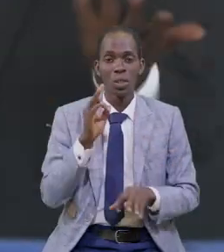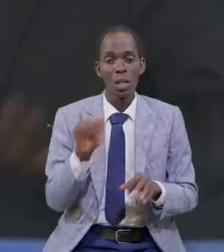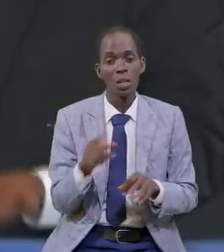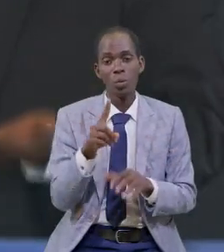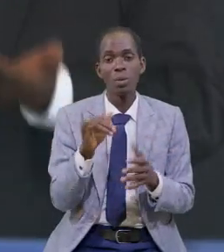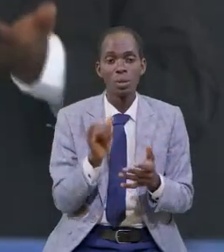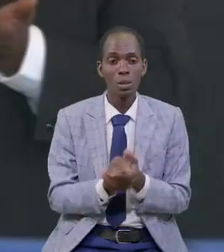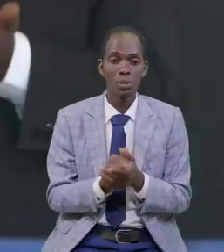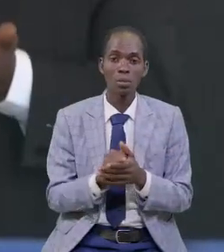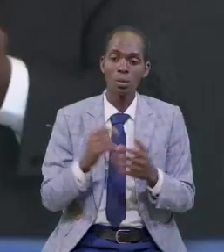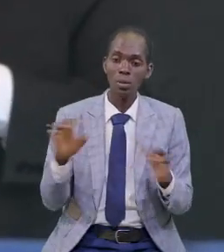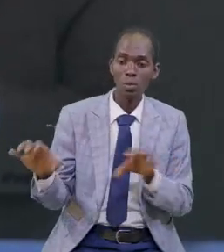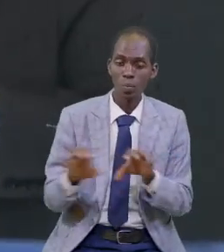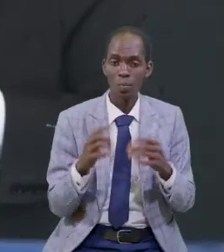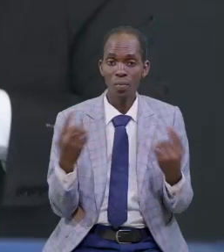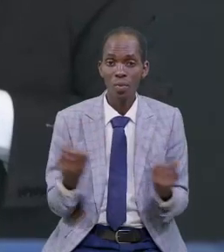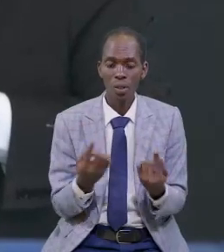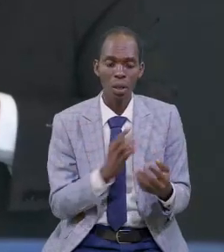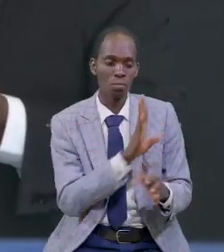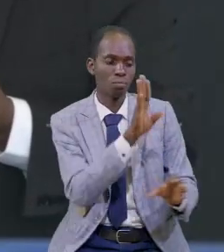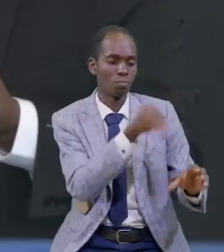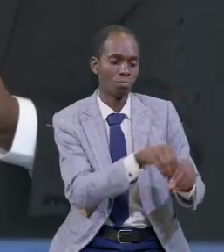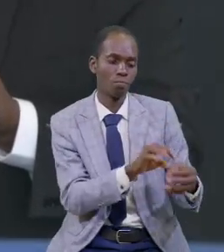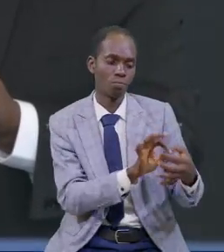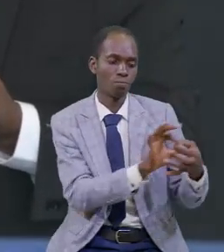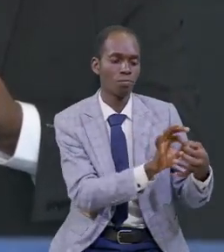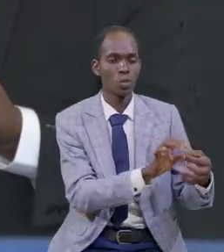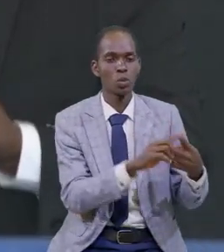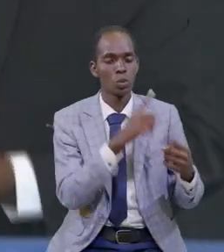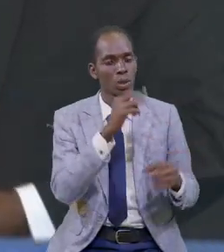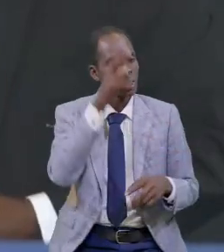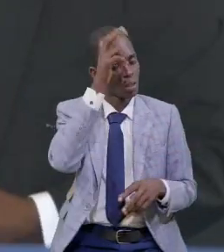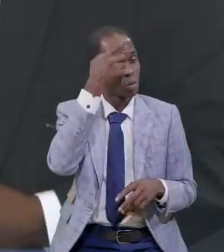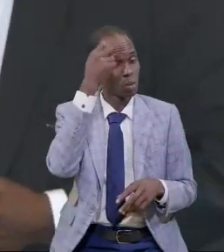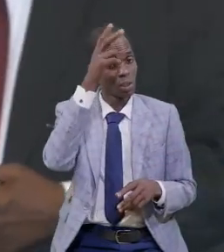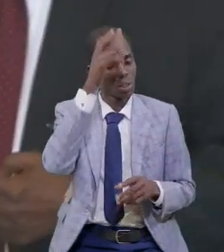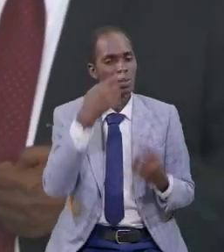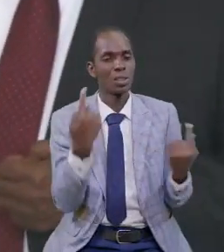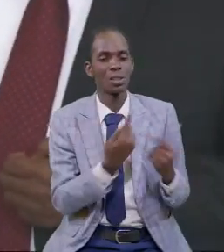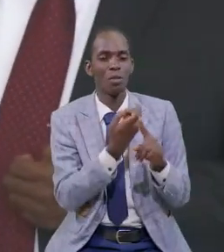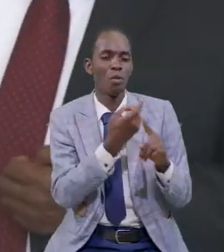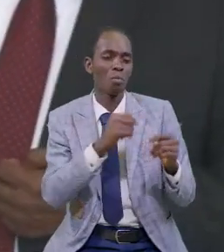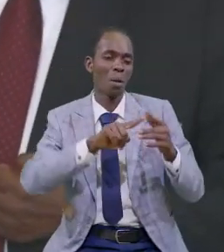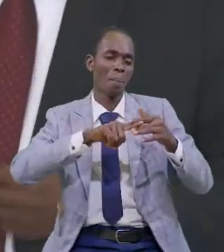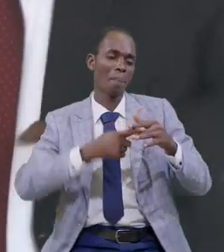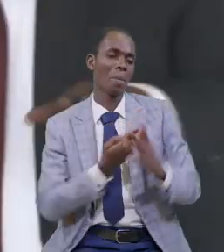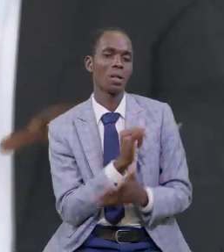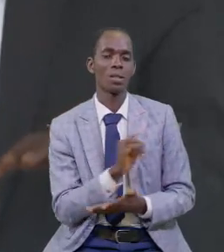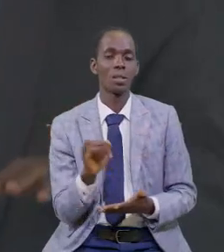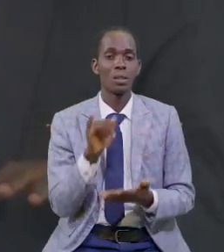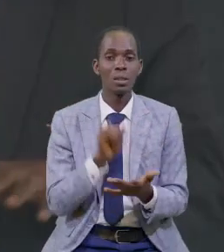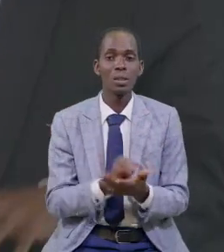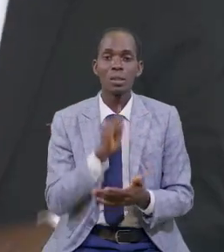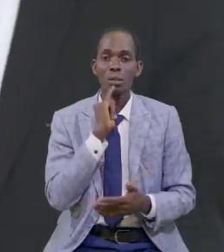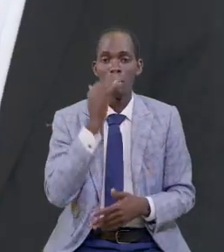from the beginning. For this purpose the Son of God was manifested, that